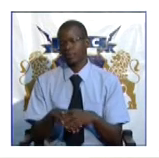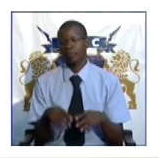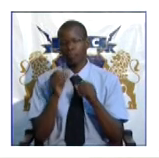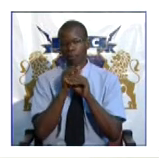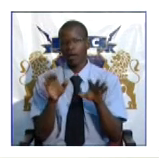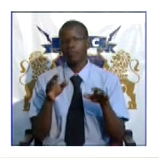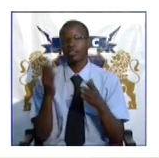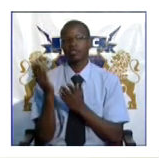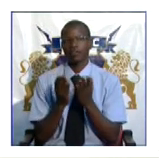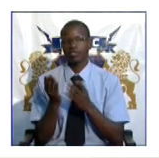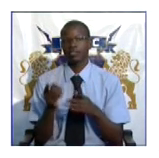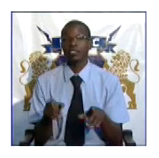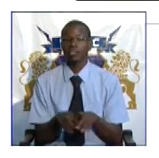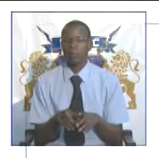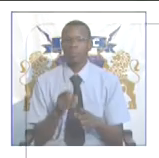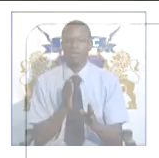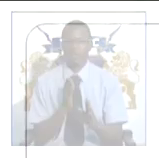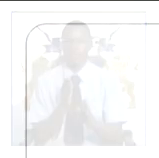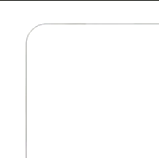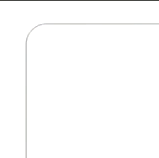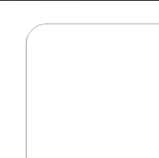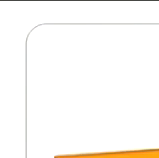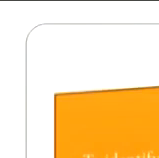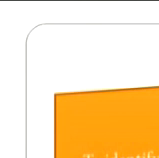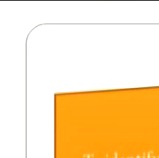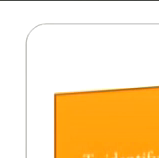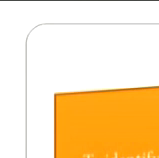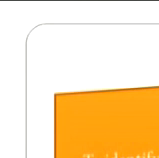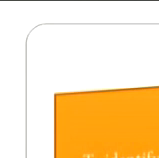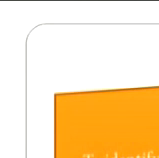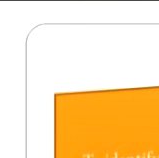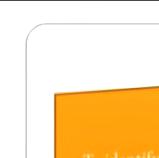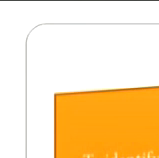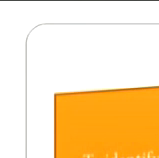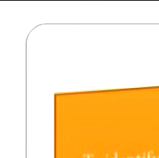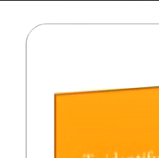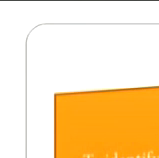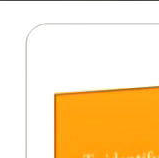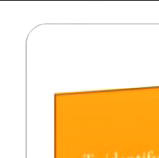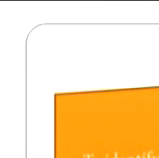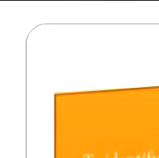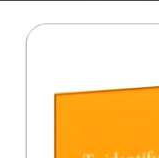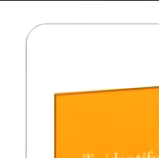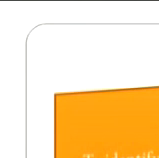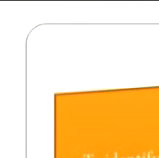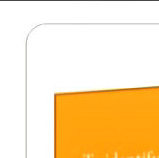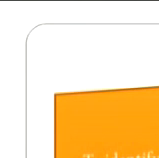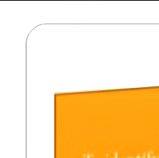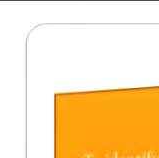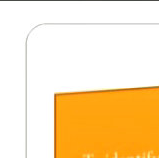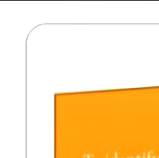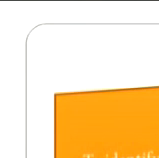Integrity testing has three main objectives. The first objective is to identify officers who are honest and